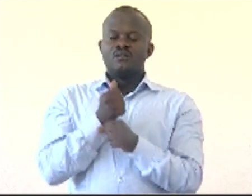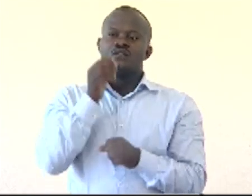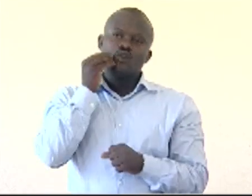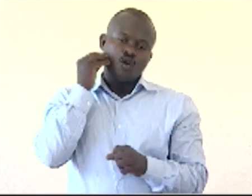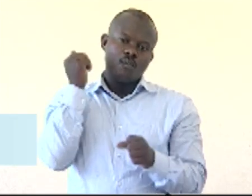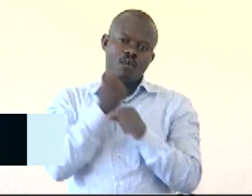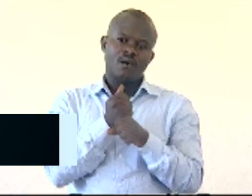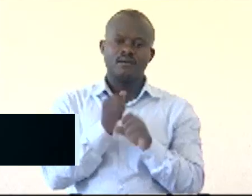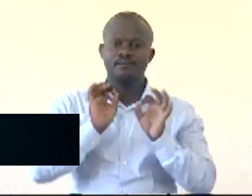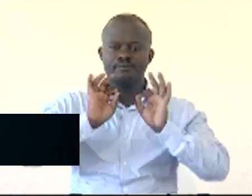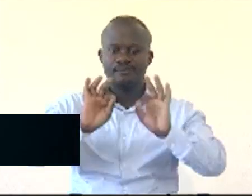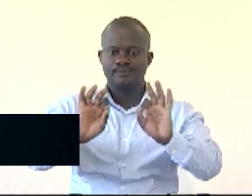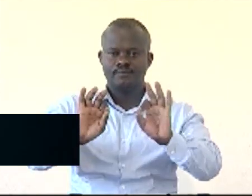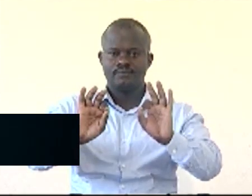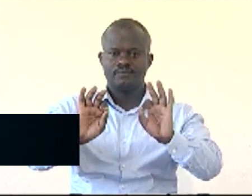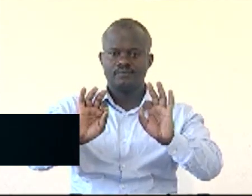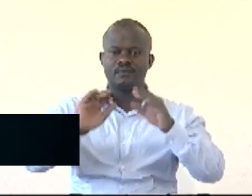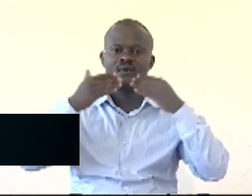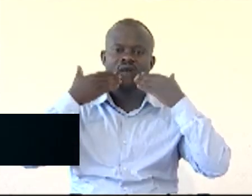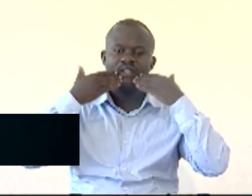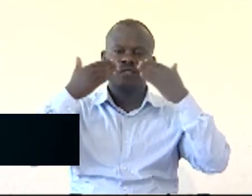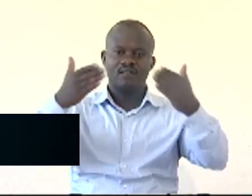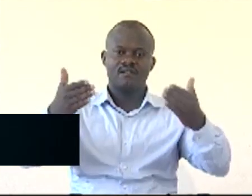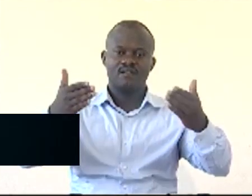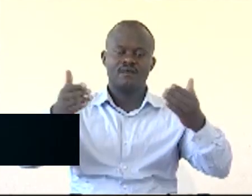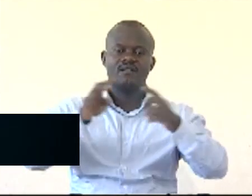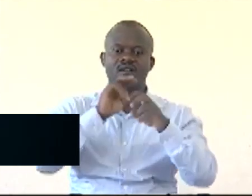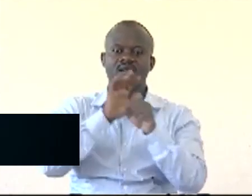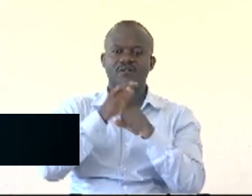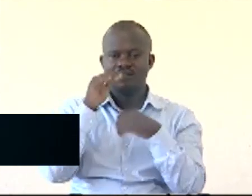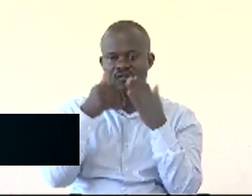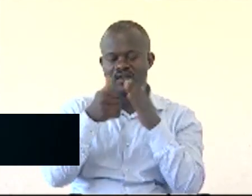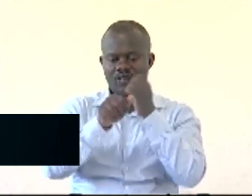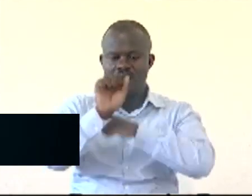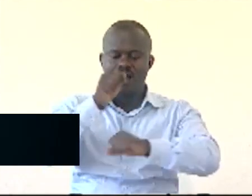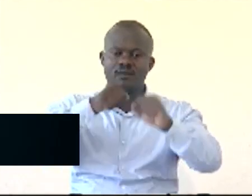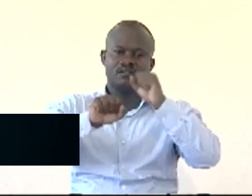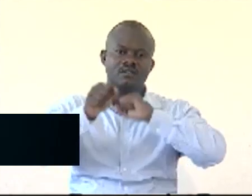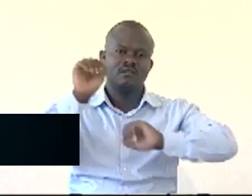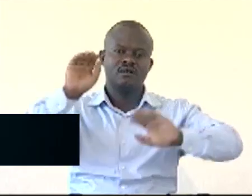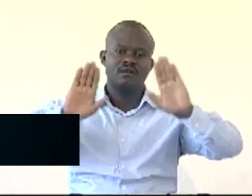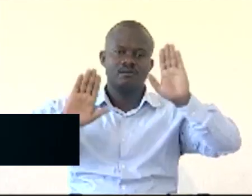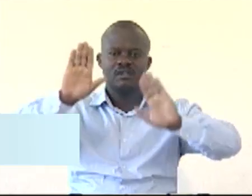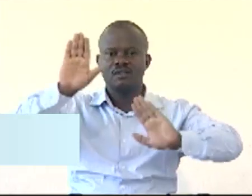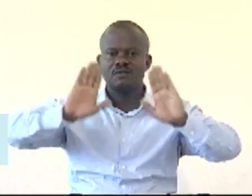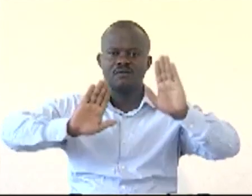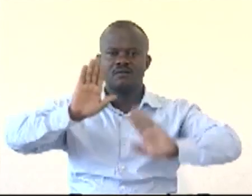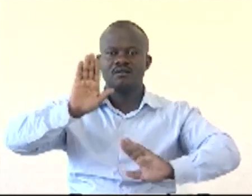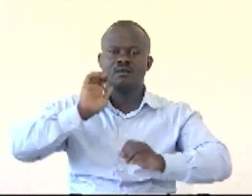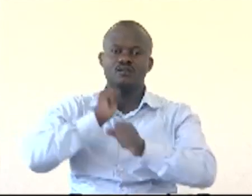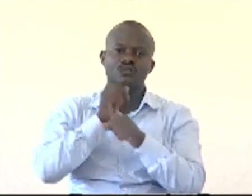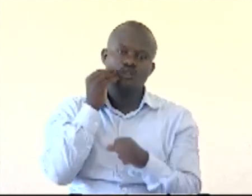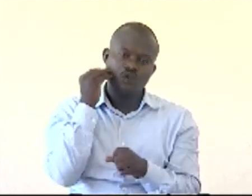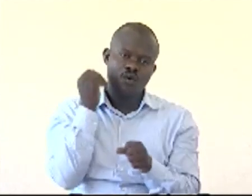homework nicely. Thank you very much for your active participation. Do